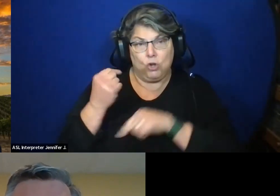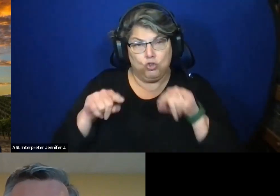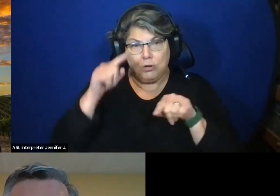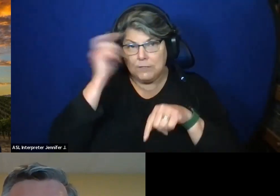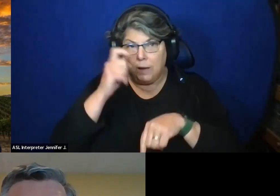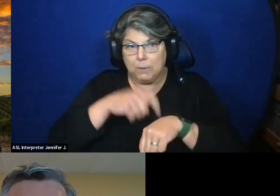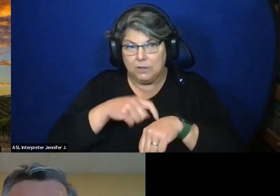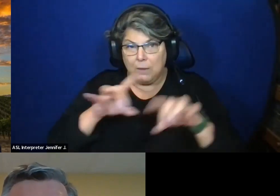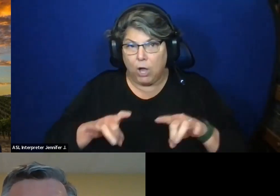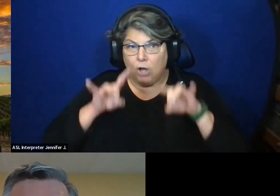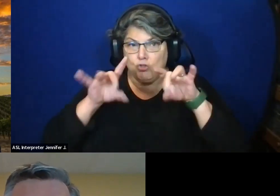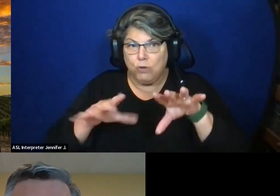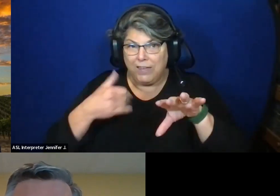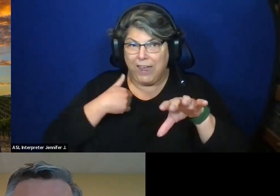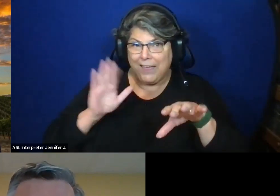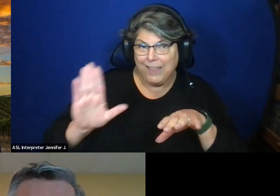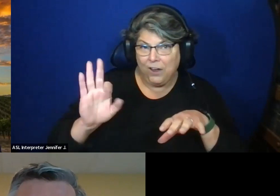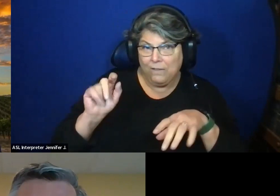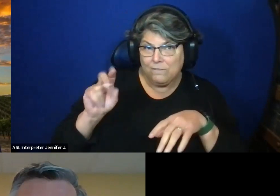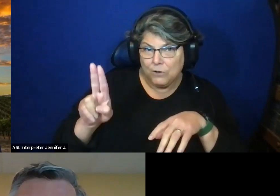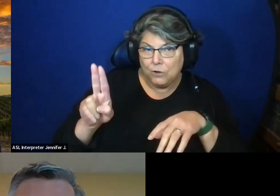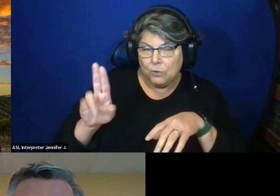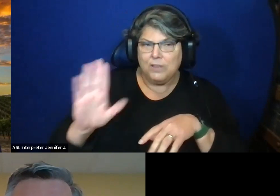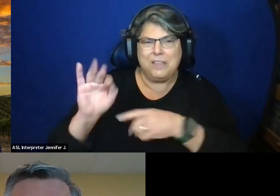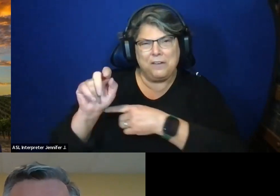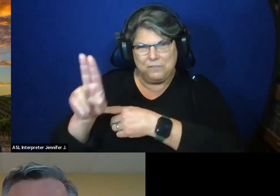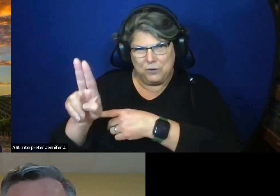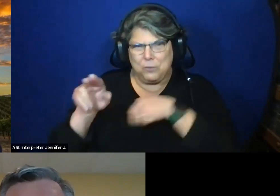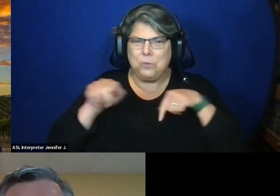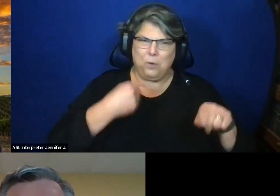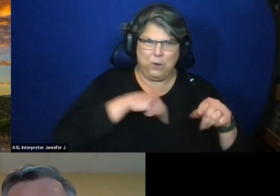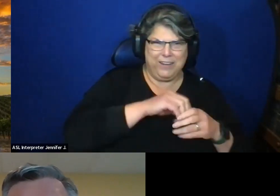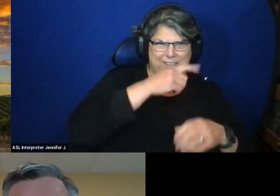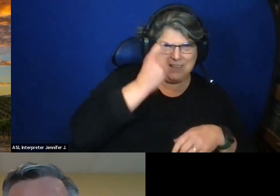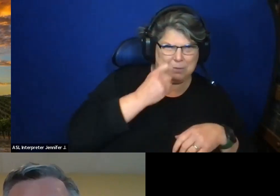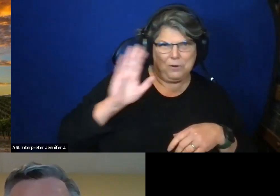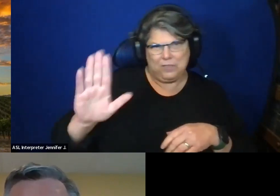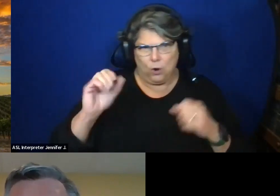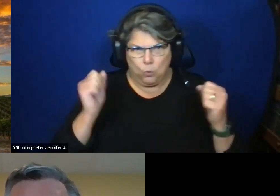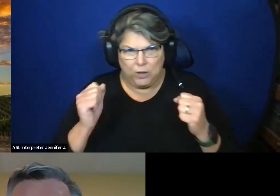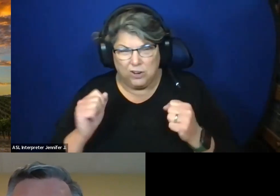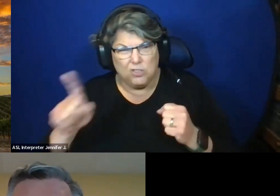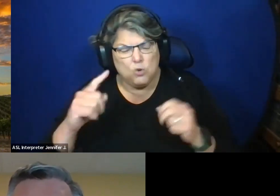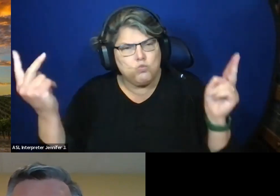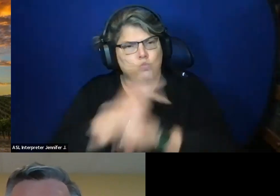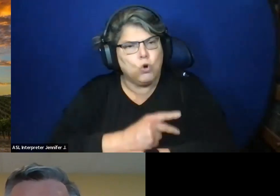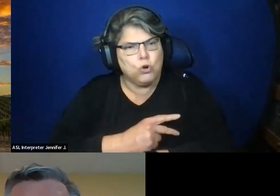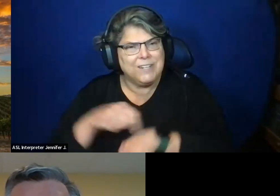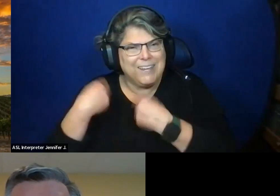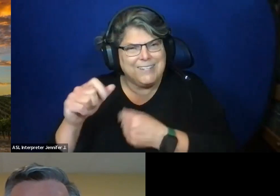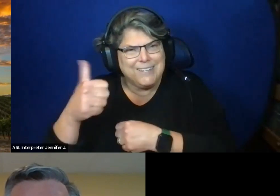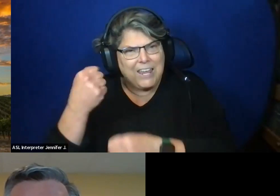season, when Australia went through its flu season, they go through their flu season when we're in the summer. They had the biggest flu season they've had in 10